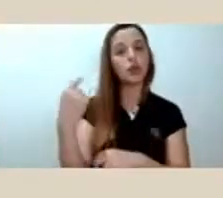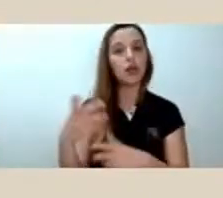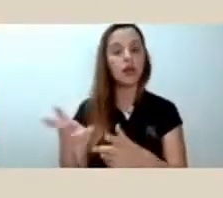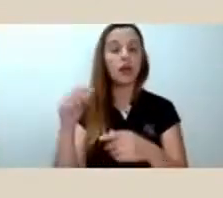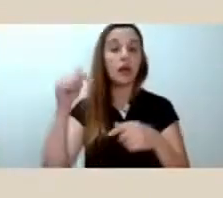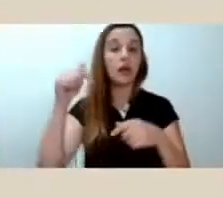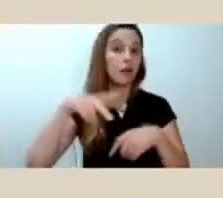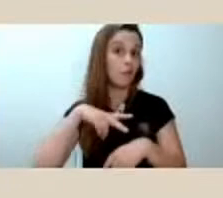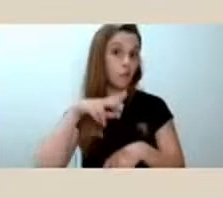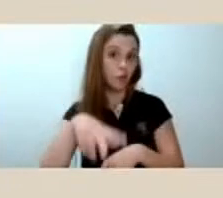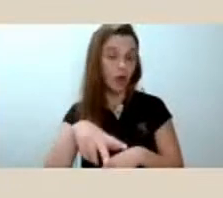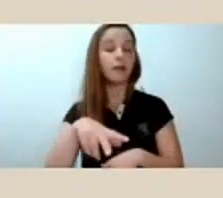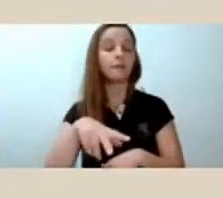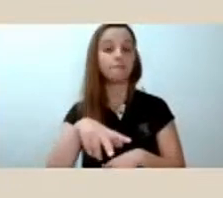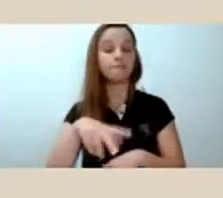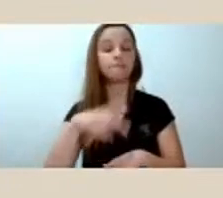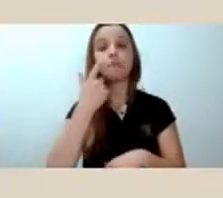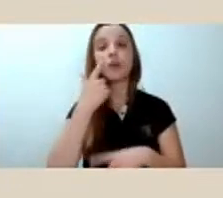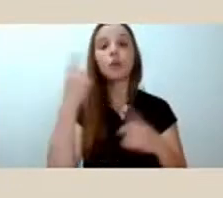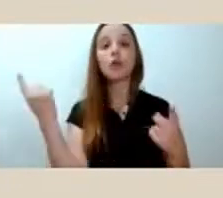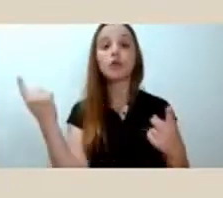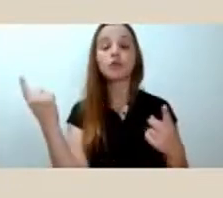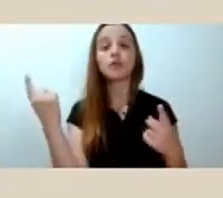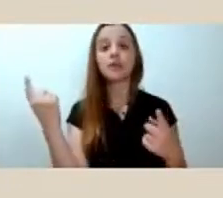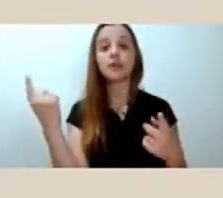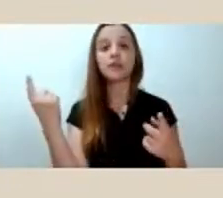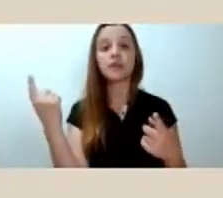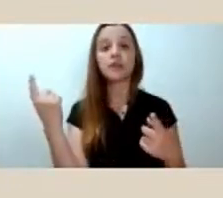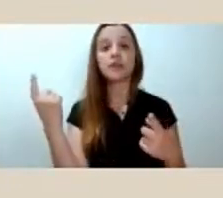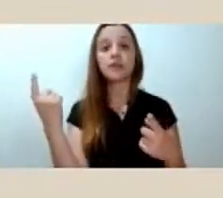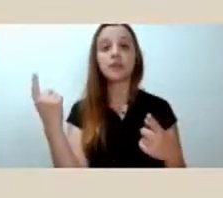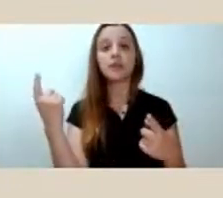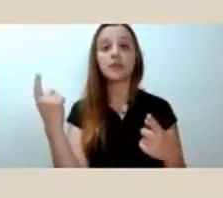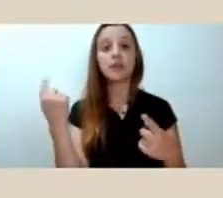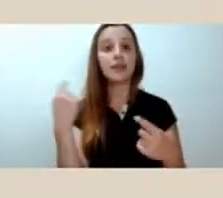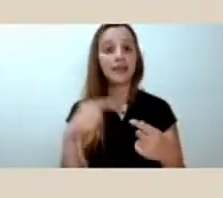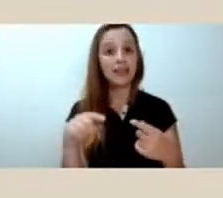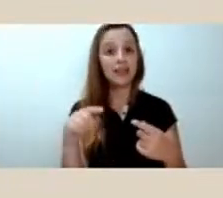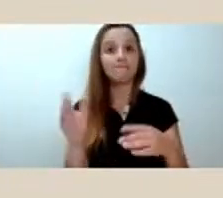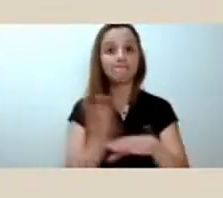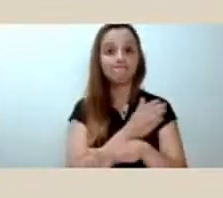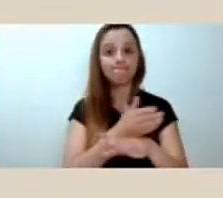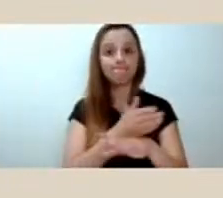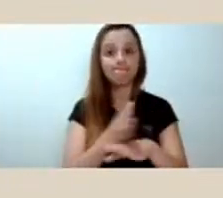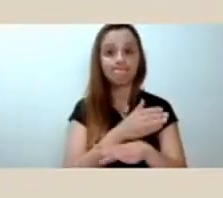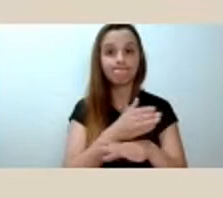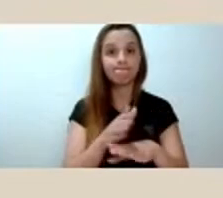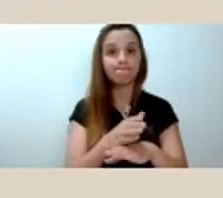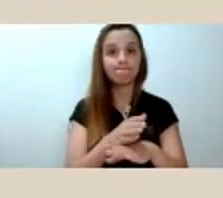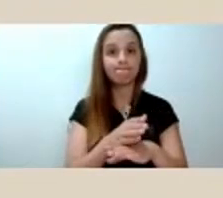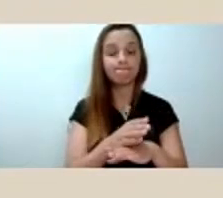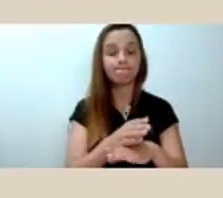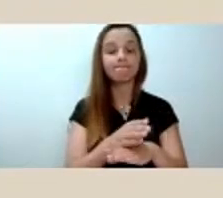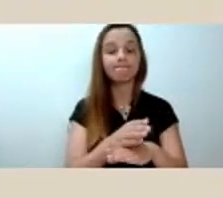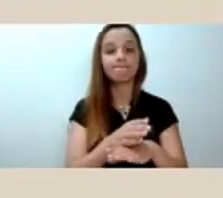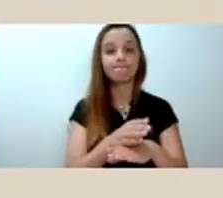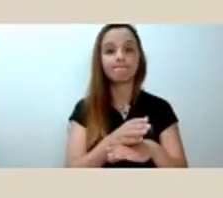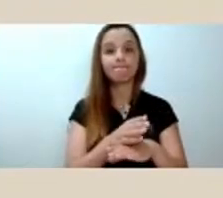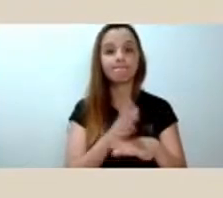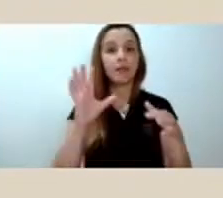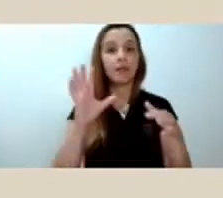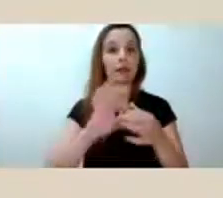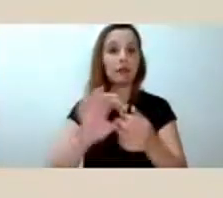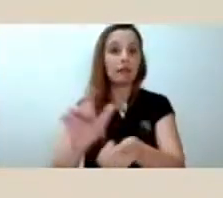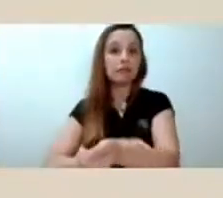showing that there's still a lot of segregation along the lines of ethnicity and